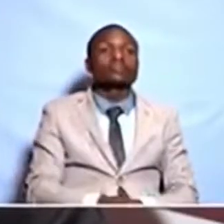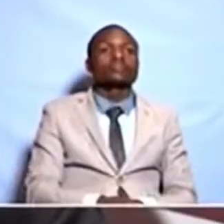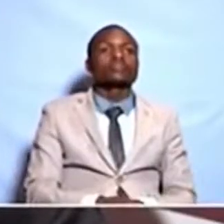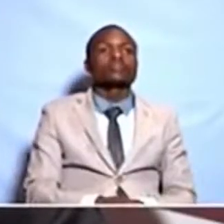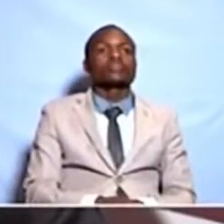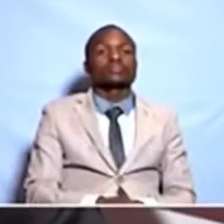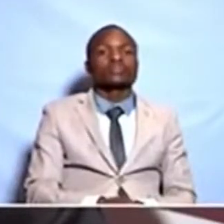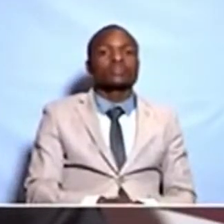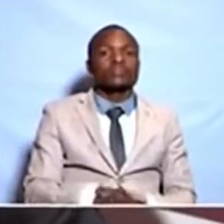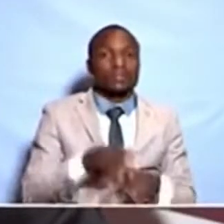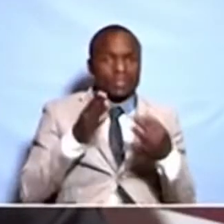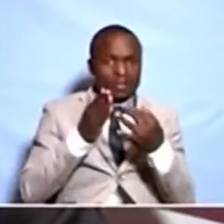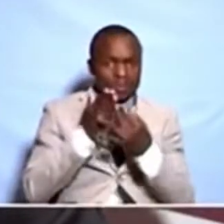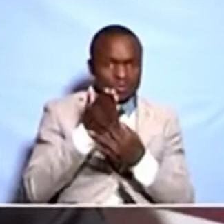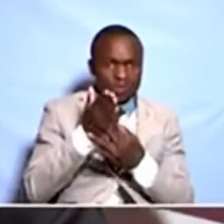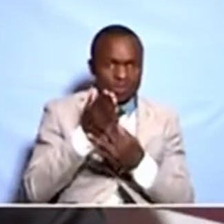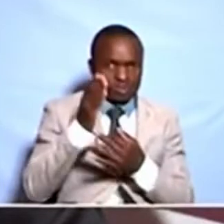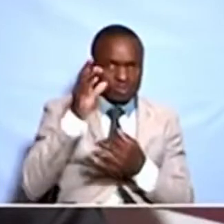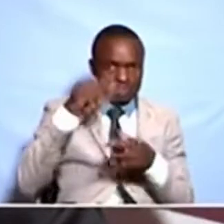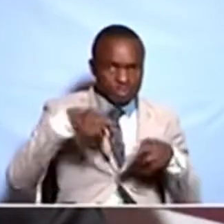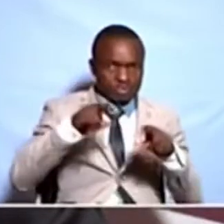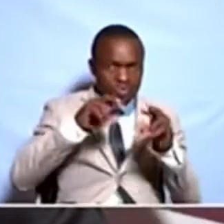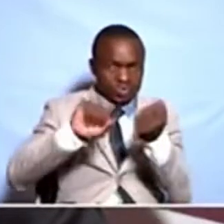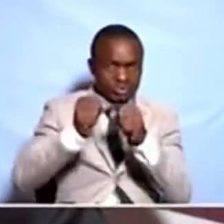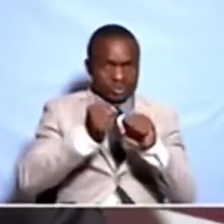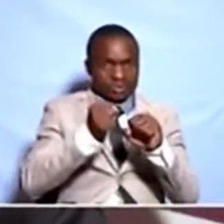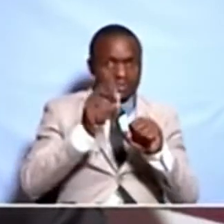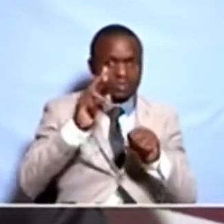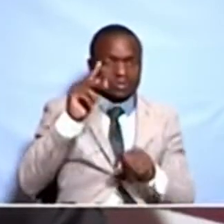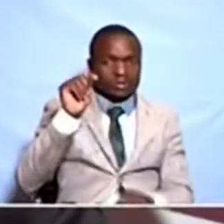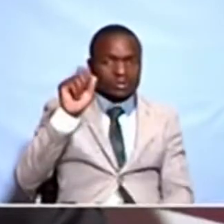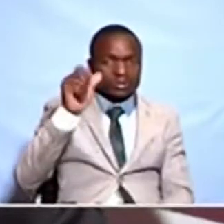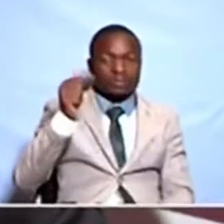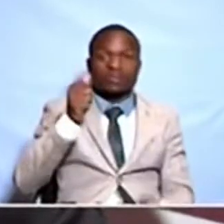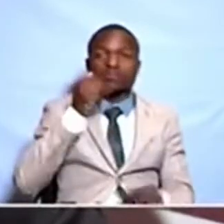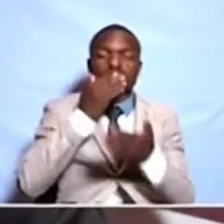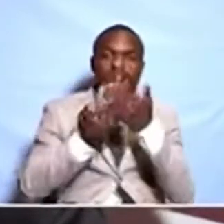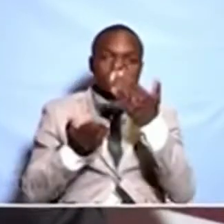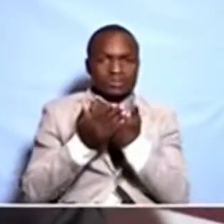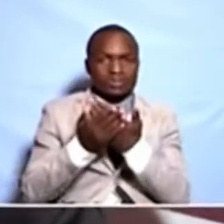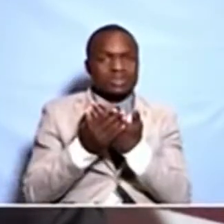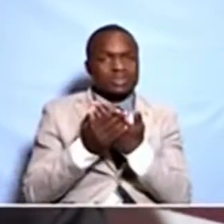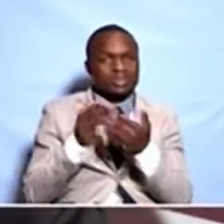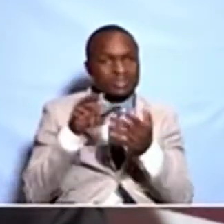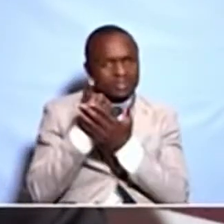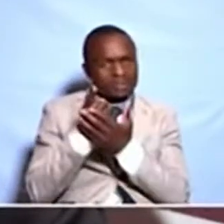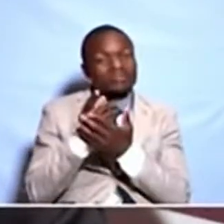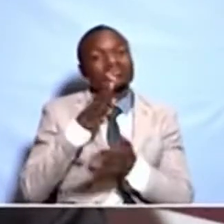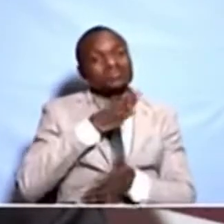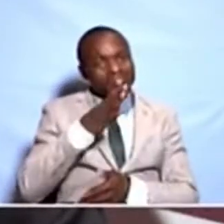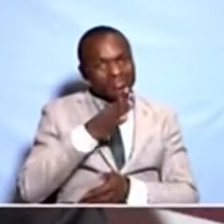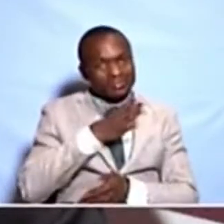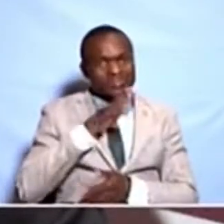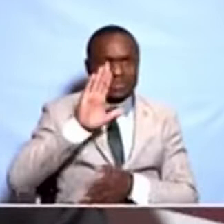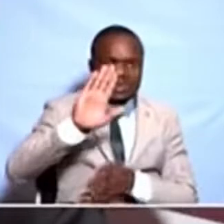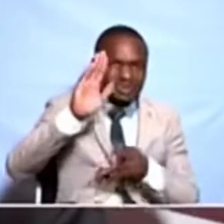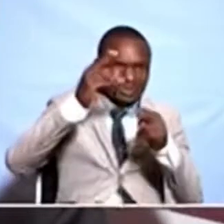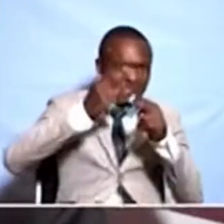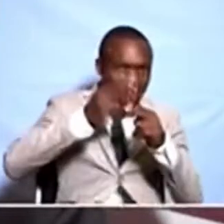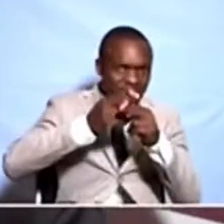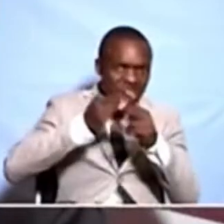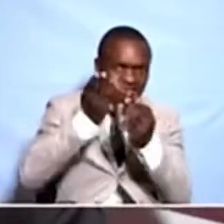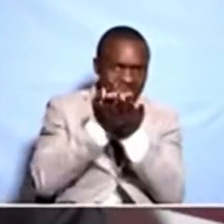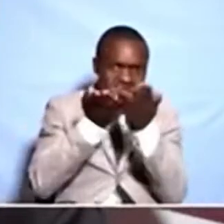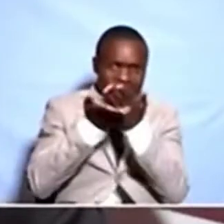You are through to Road Safety with RATSA. Good morning. Good morning, sir. How are you? Very well, thank you. And your name and your contribution